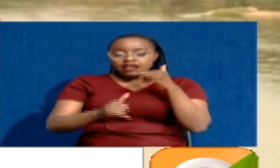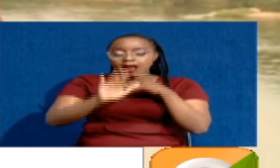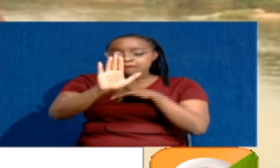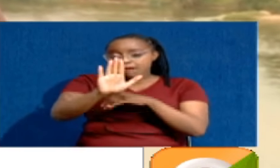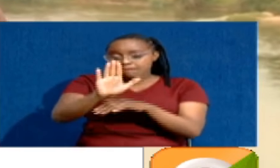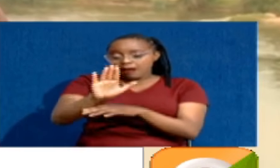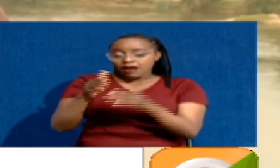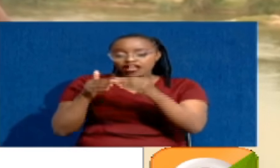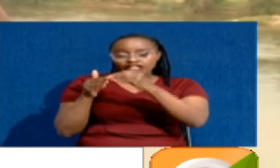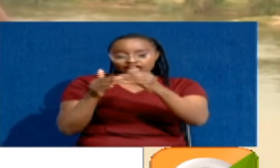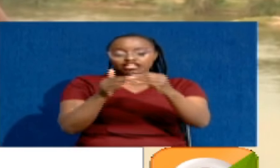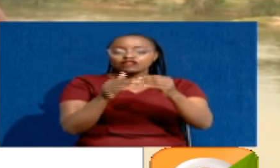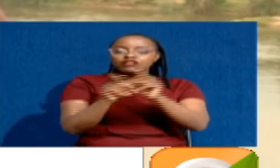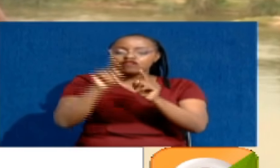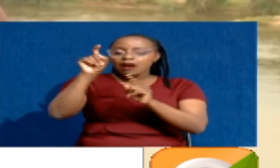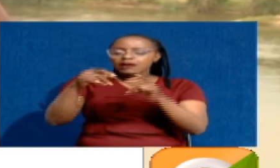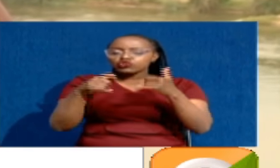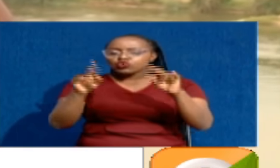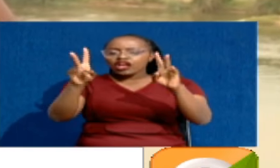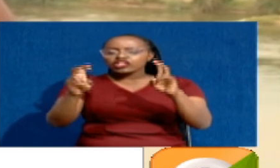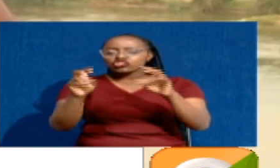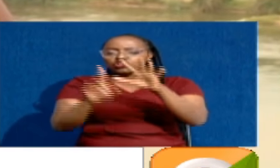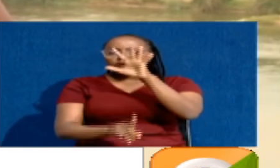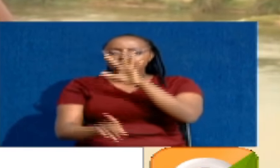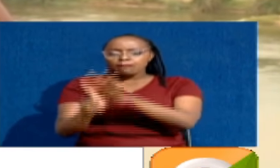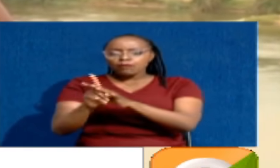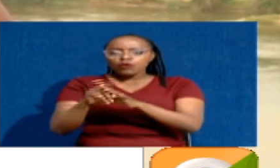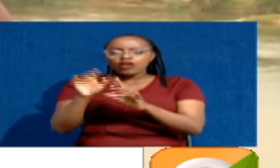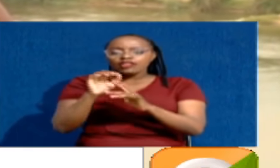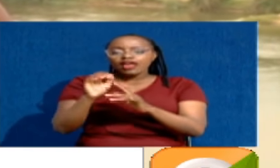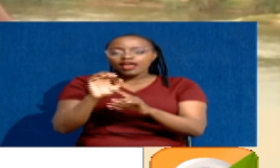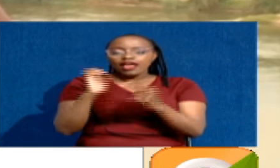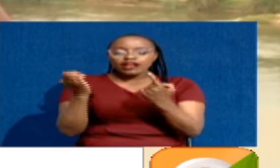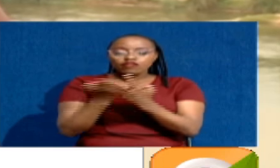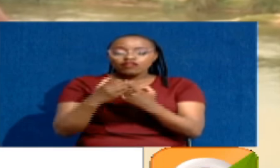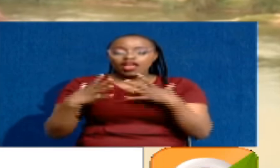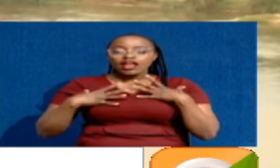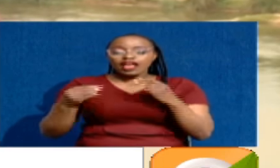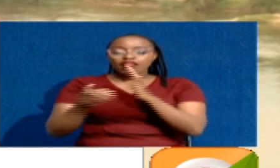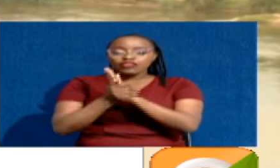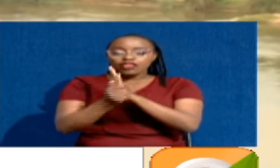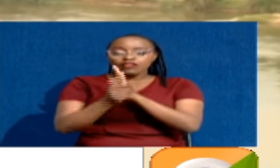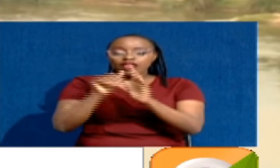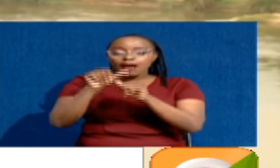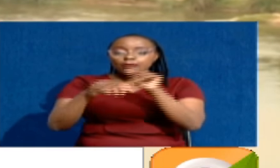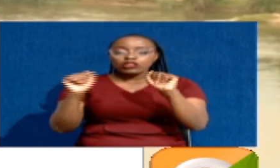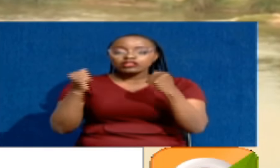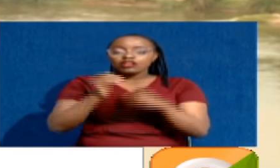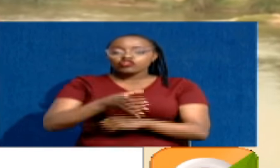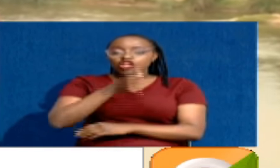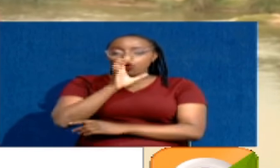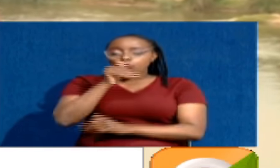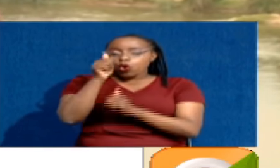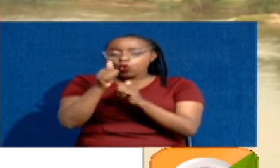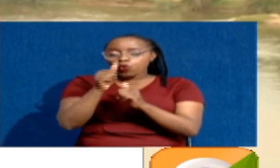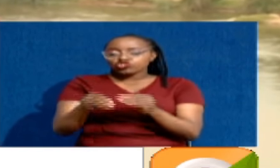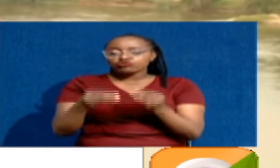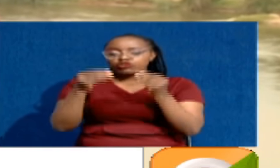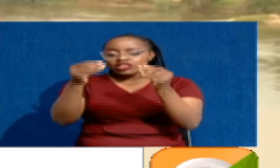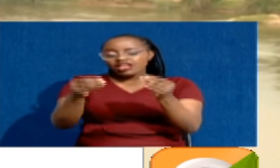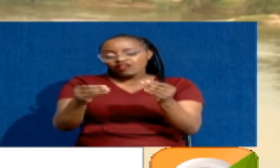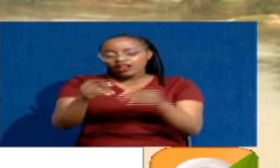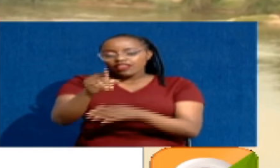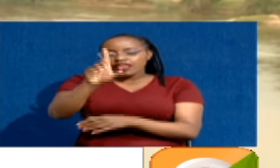term, it still has to grapple with issues raised by environmental and health experts over the safety of the water that will be fed into the